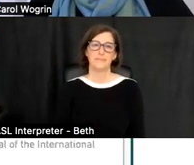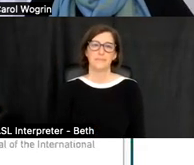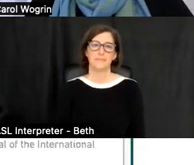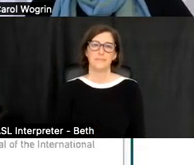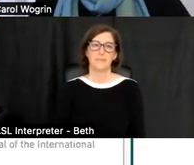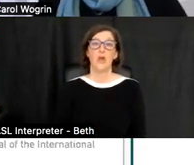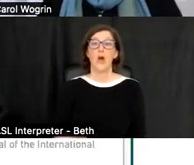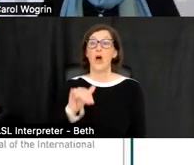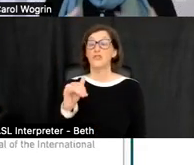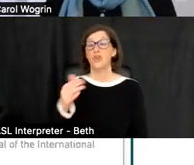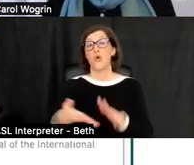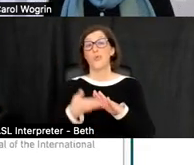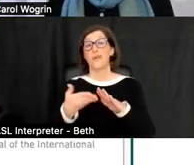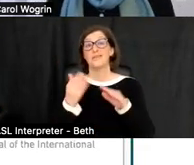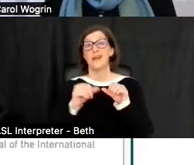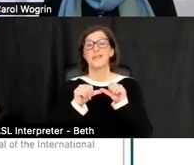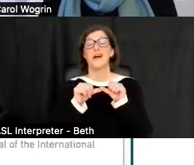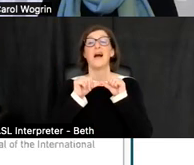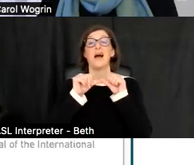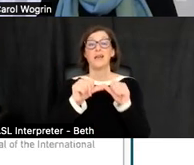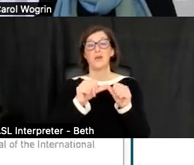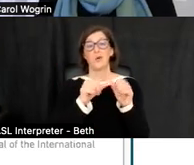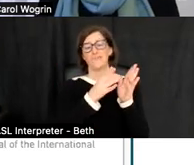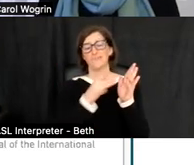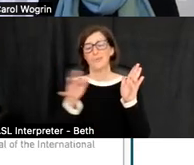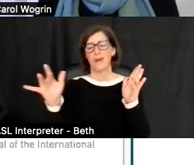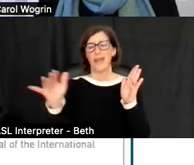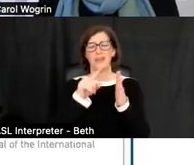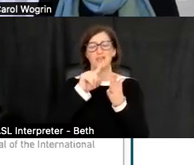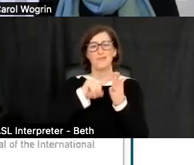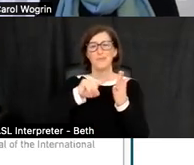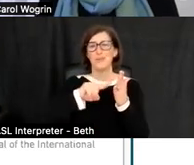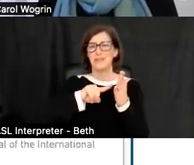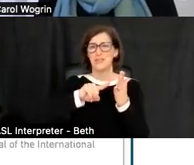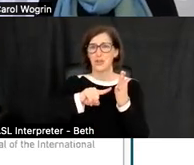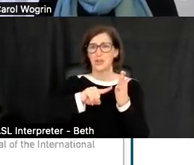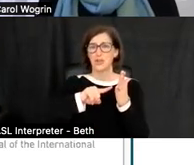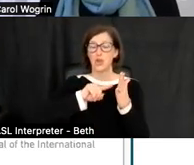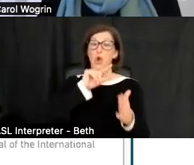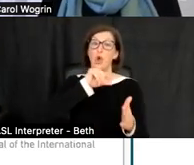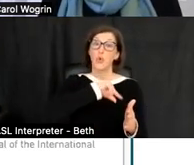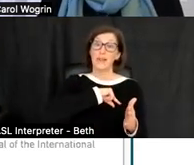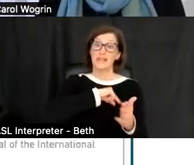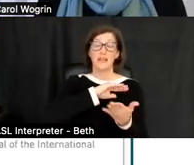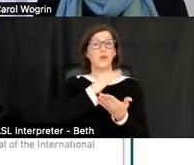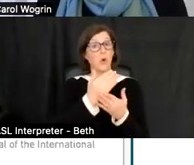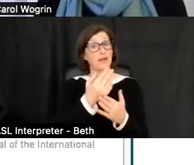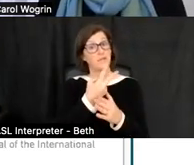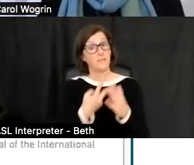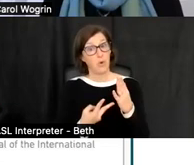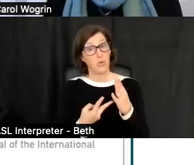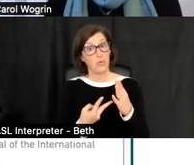conduct ongoing, we've had quite a range of research, both qualitative and quantitative,